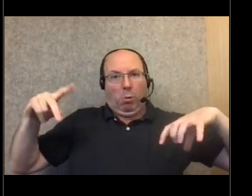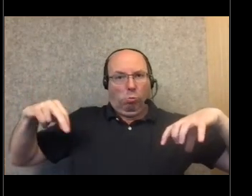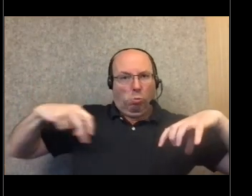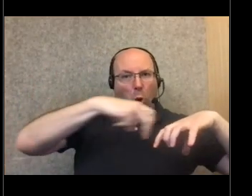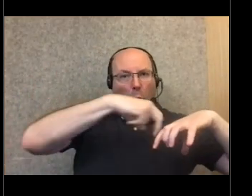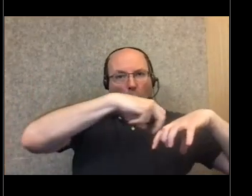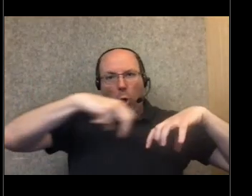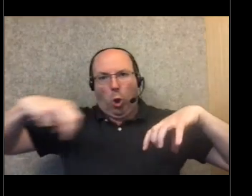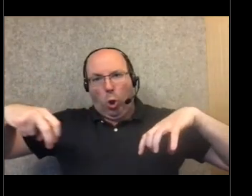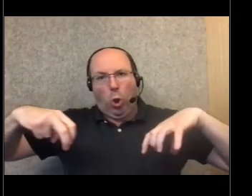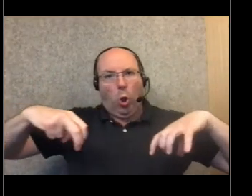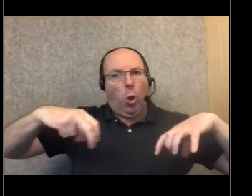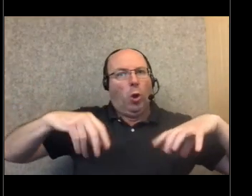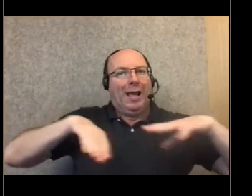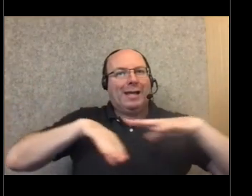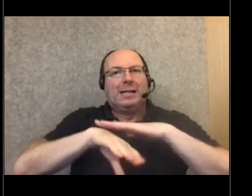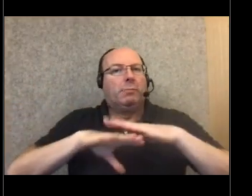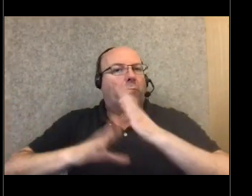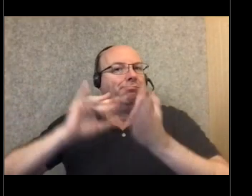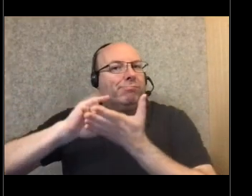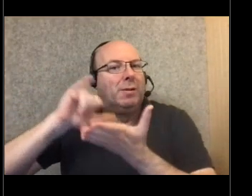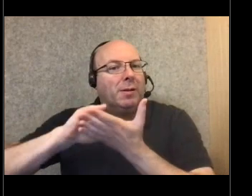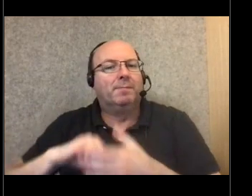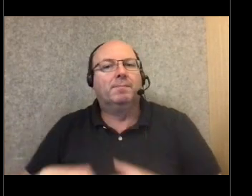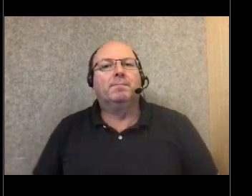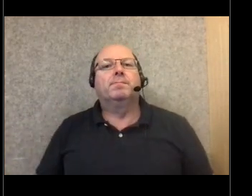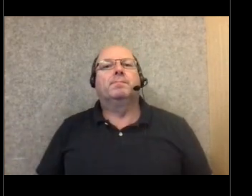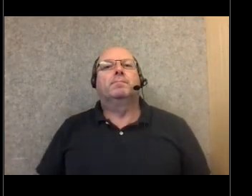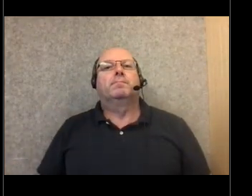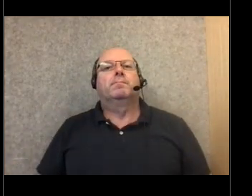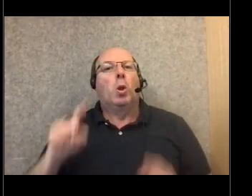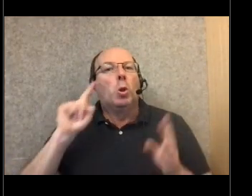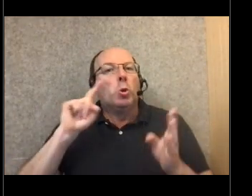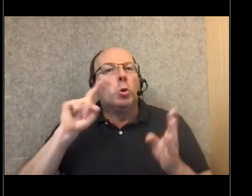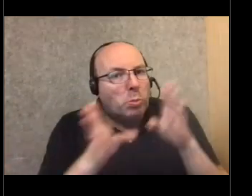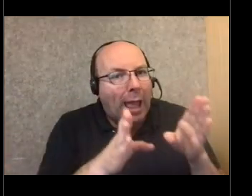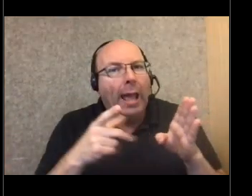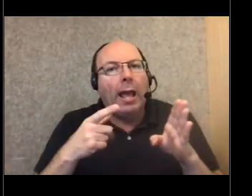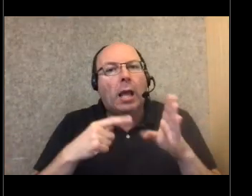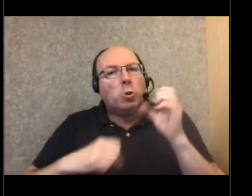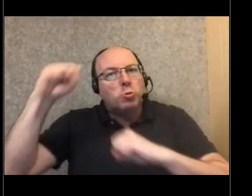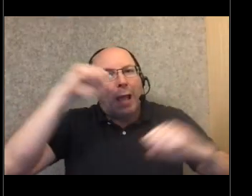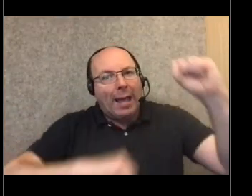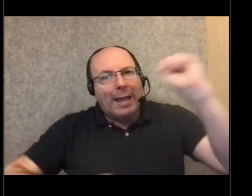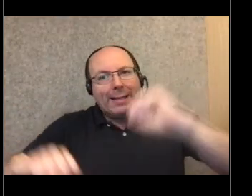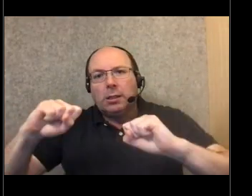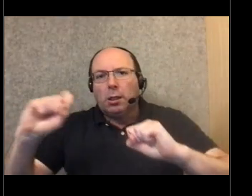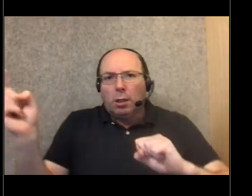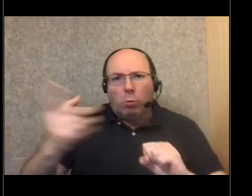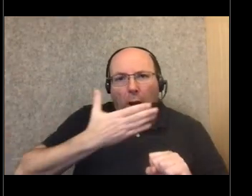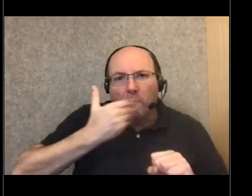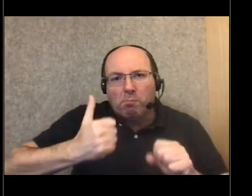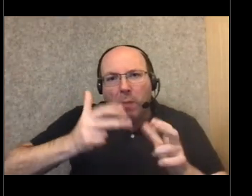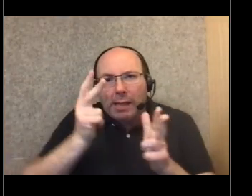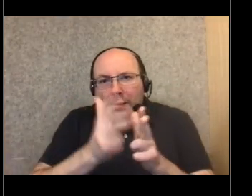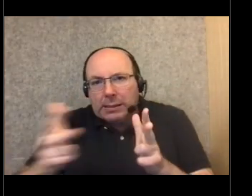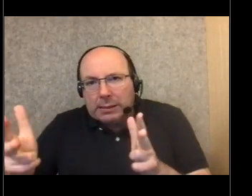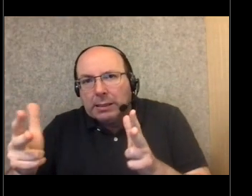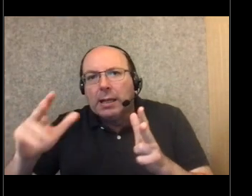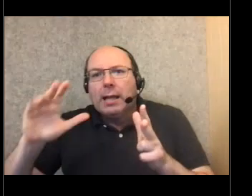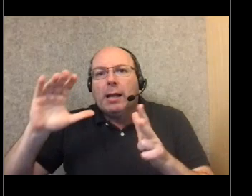Careful planning and strategically locating accessible parking spaces and curb